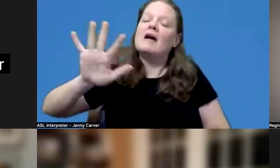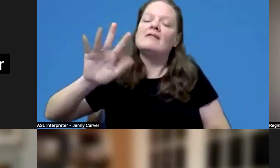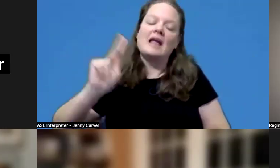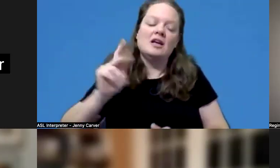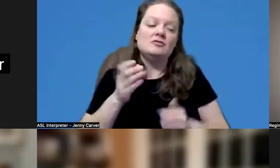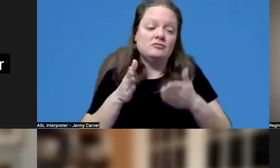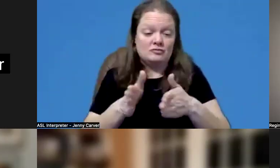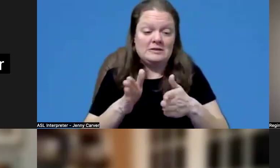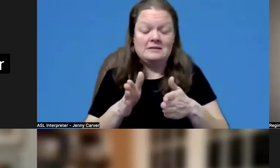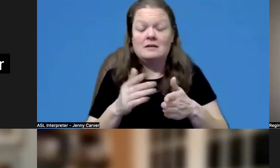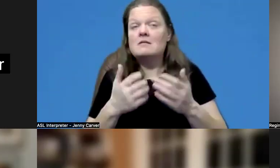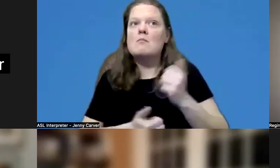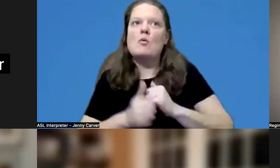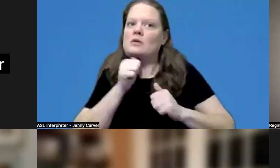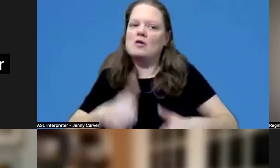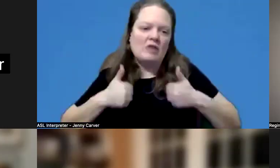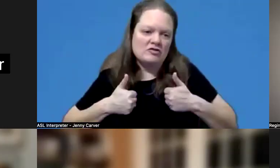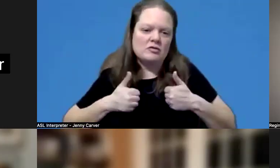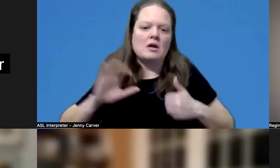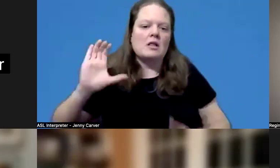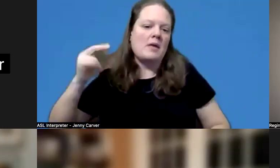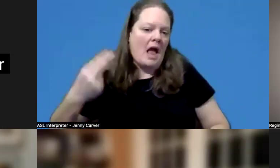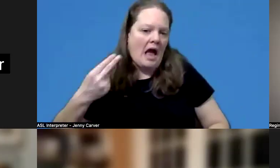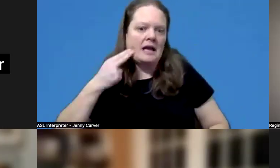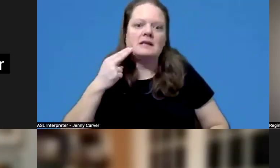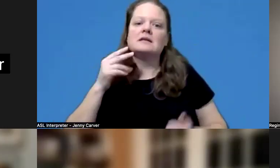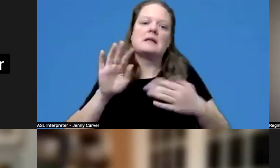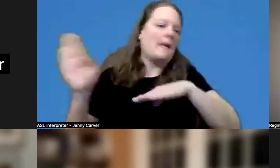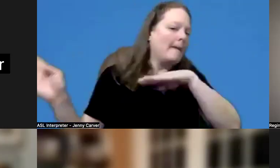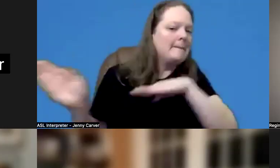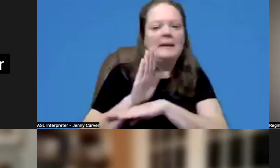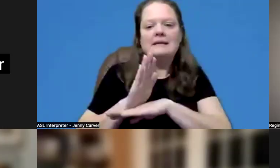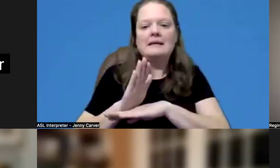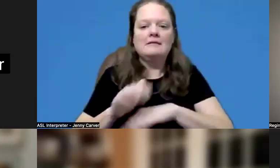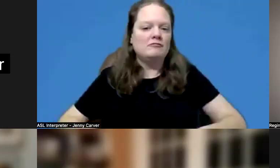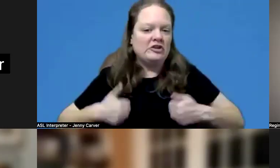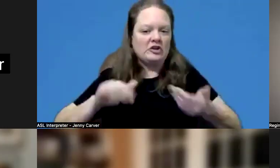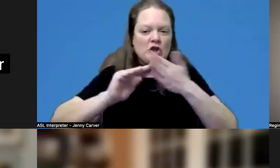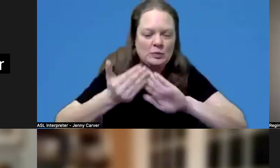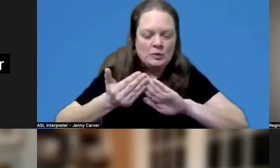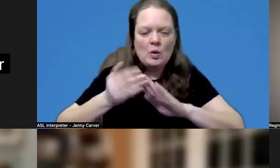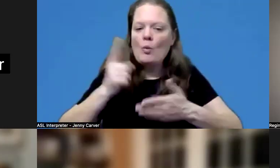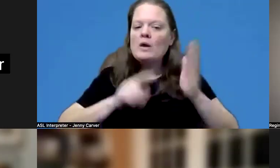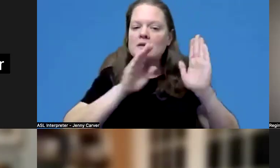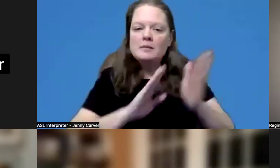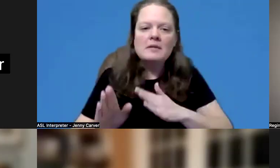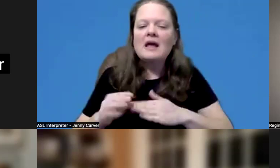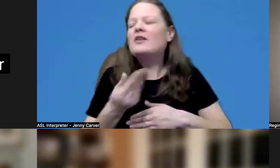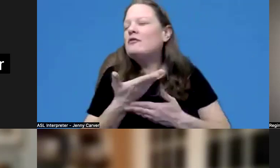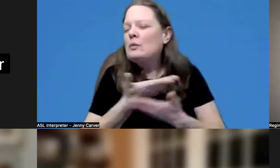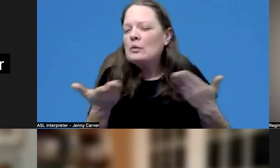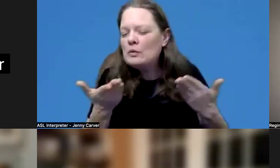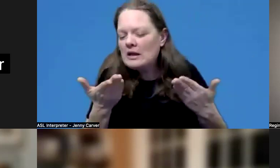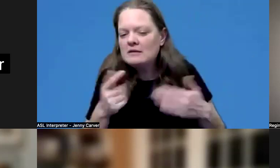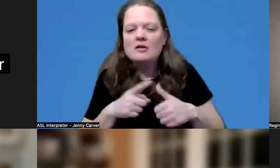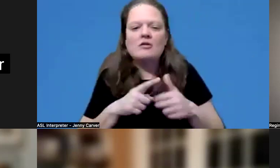non-residential zone. Columbia Heights is a vibrant community. What's the plan for, it's a couple of things here, and I'll